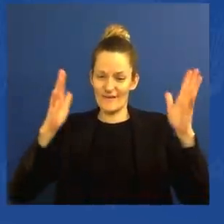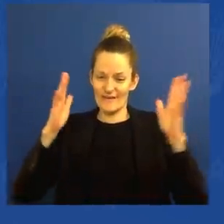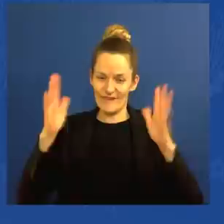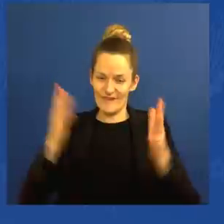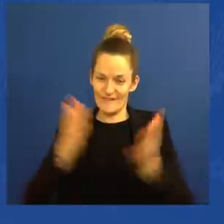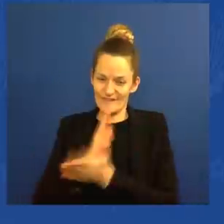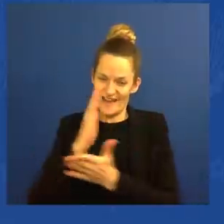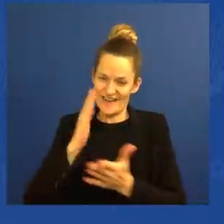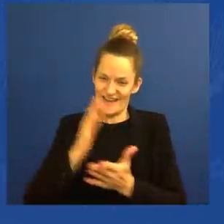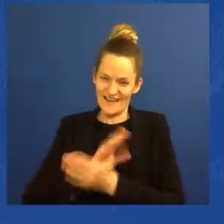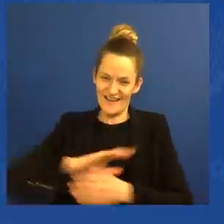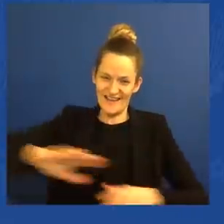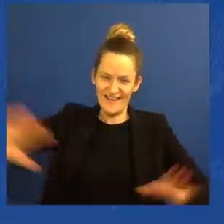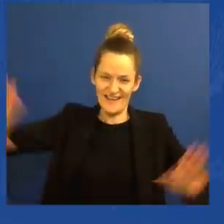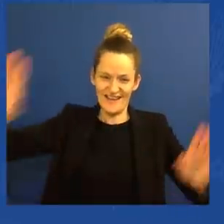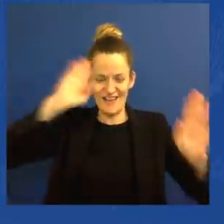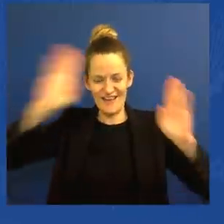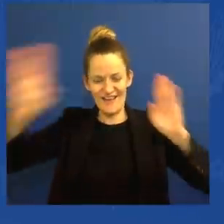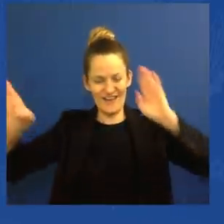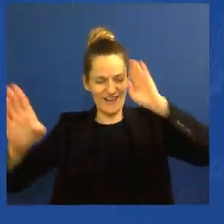Hello.